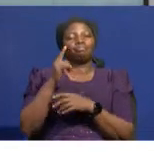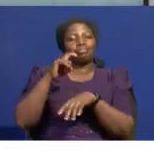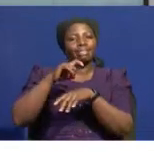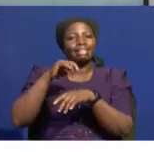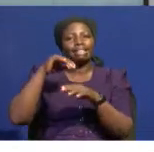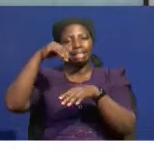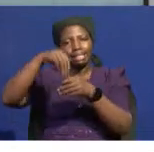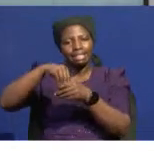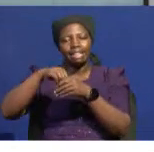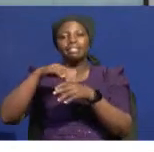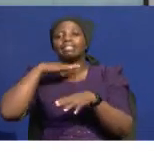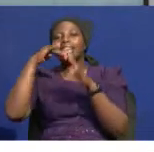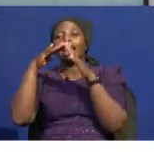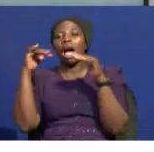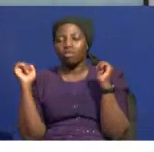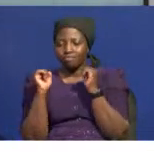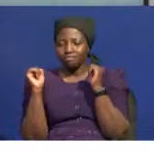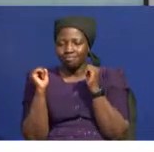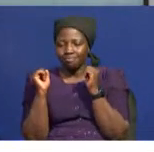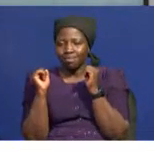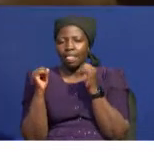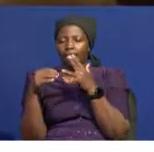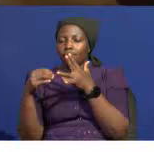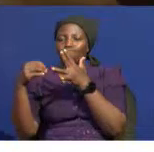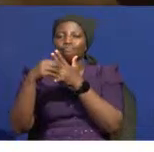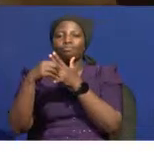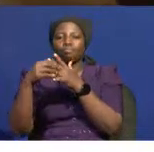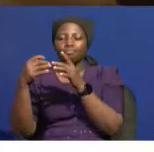local Catholic church for the burial ceremony.